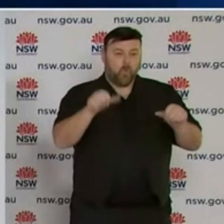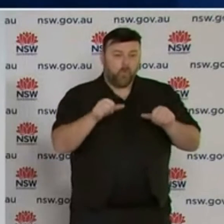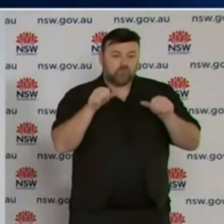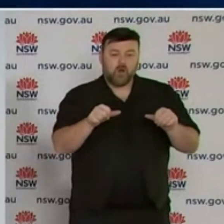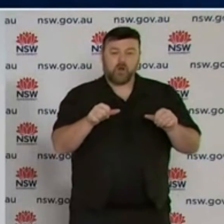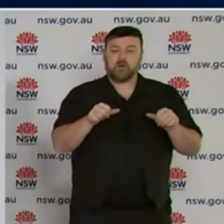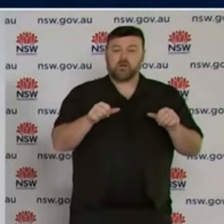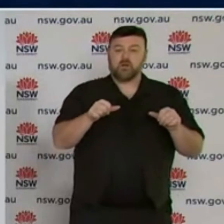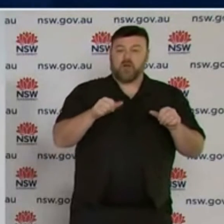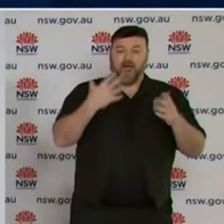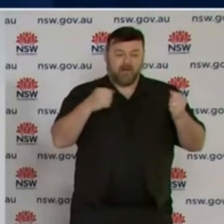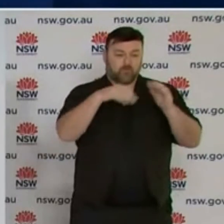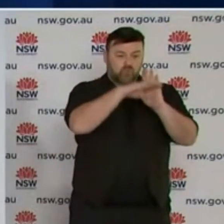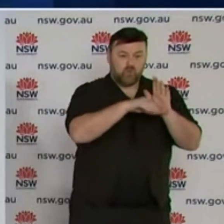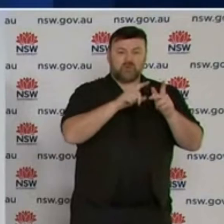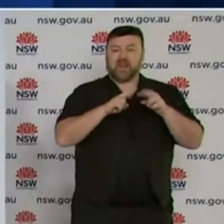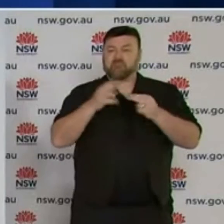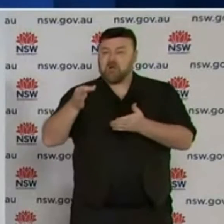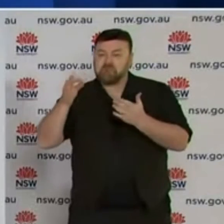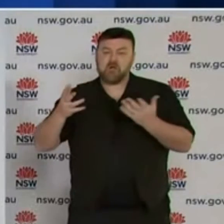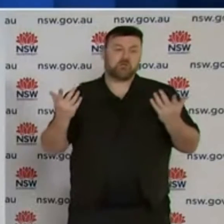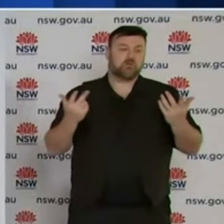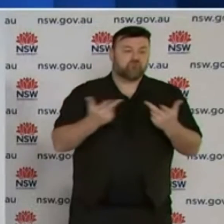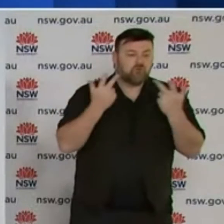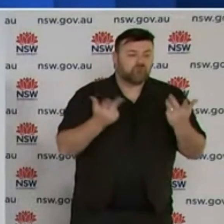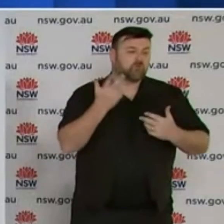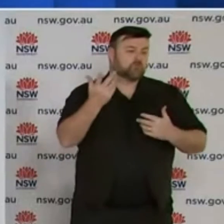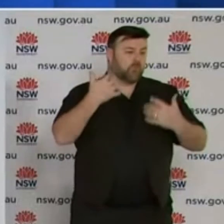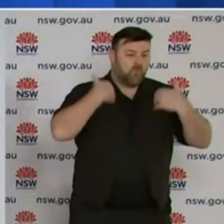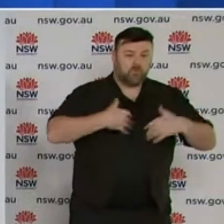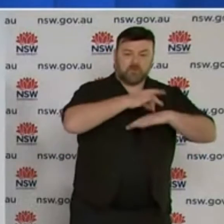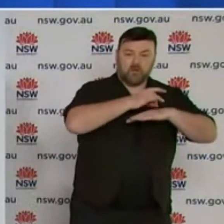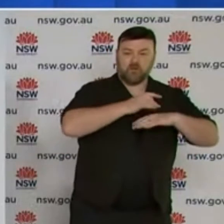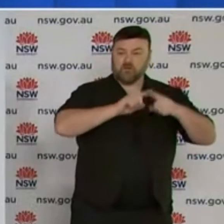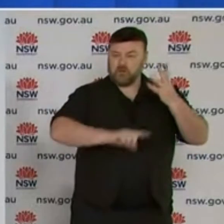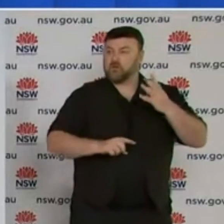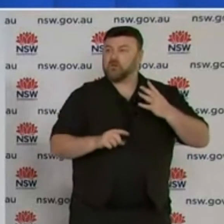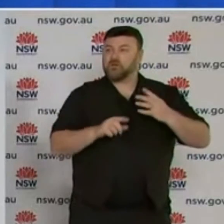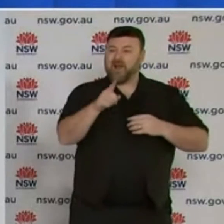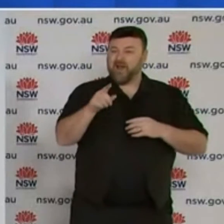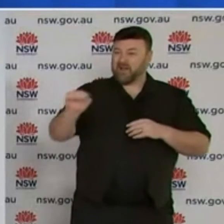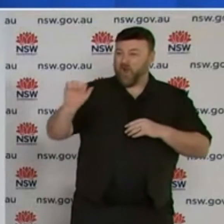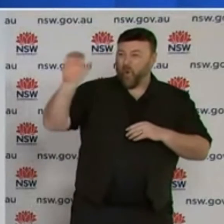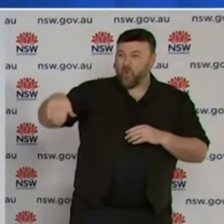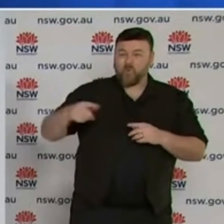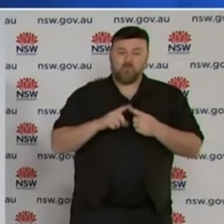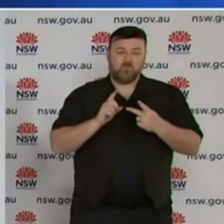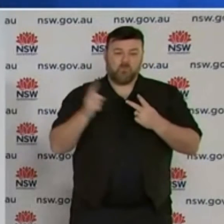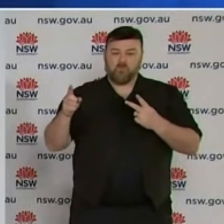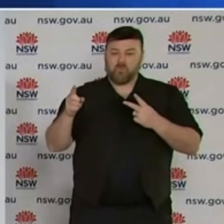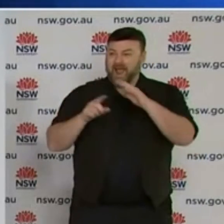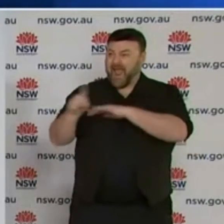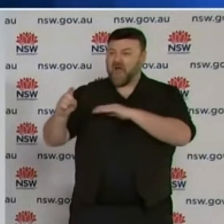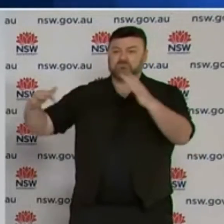it's a cafe or a restaurant, but we can't control what people do outdoors if they're not, or within their homes if they're not being responsible. And we just ask